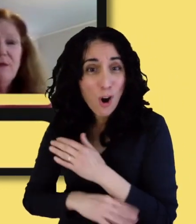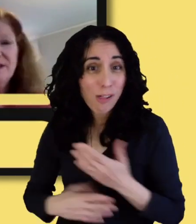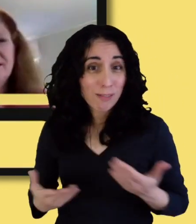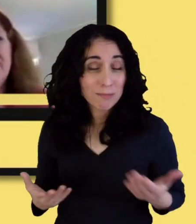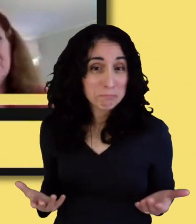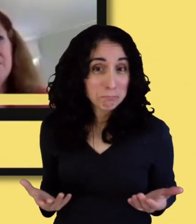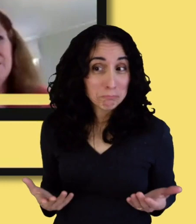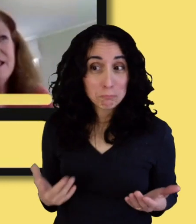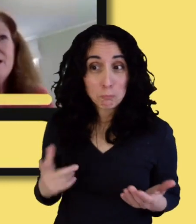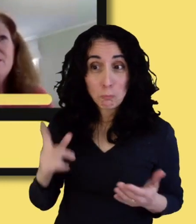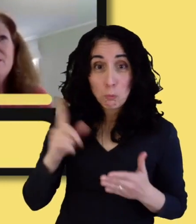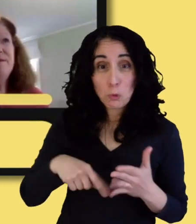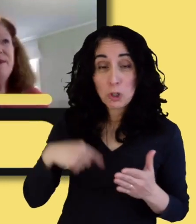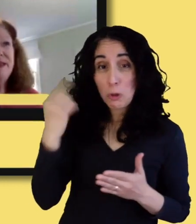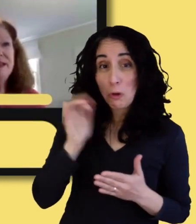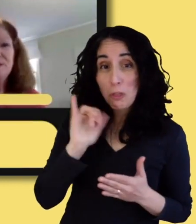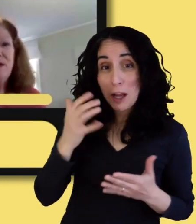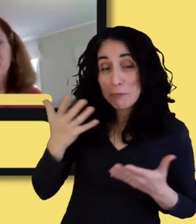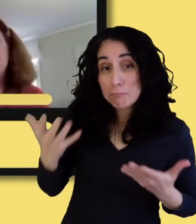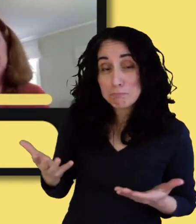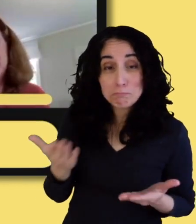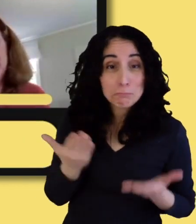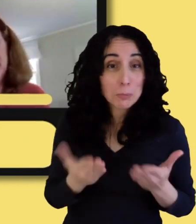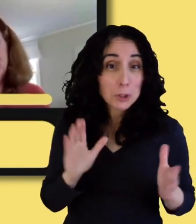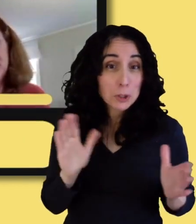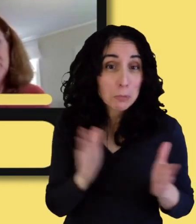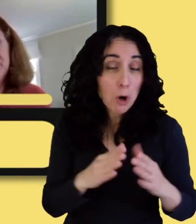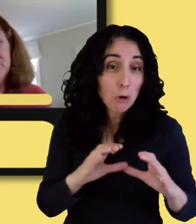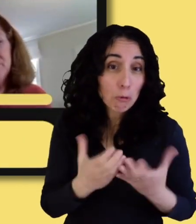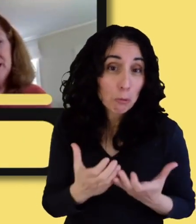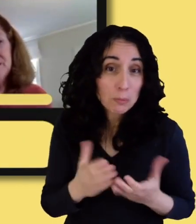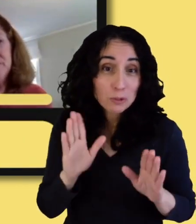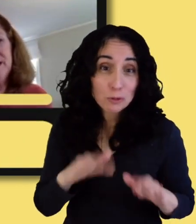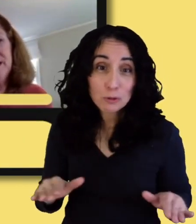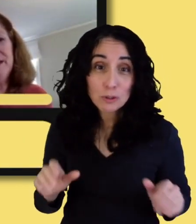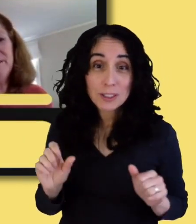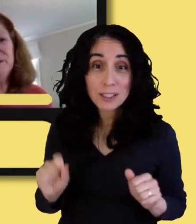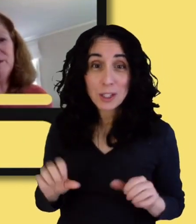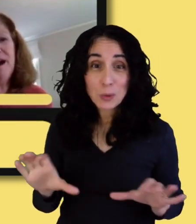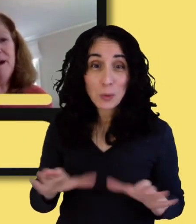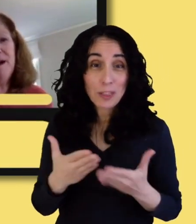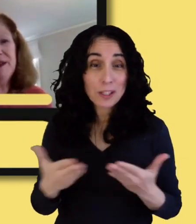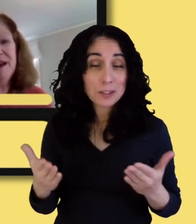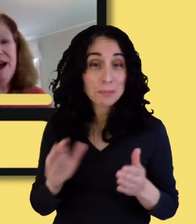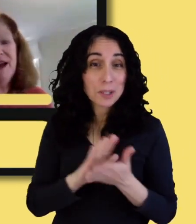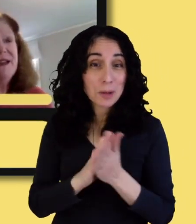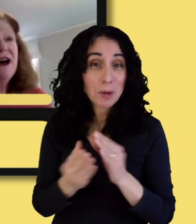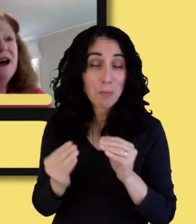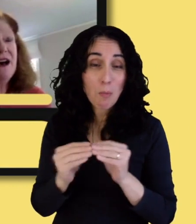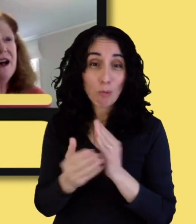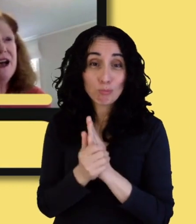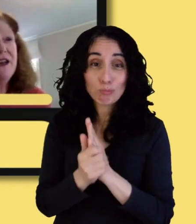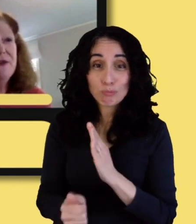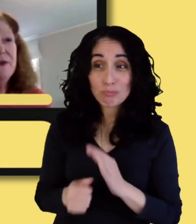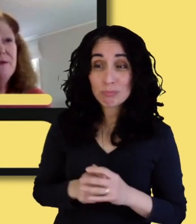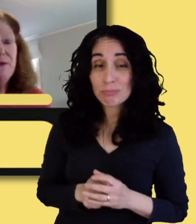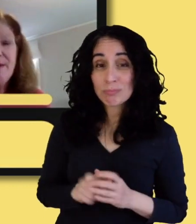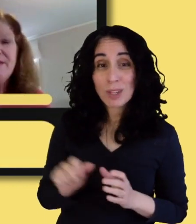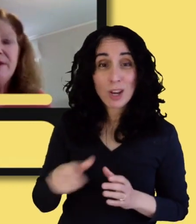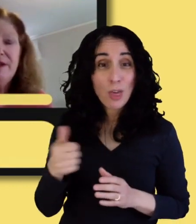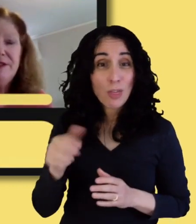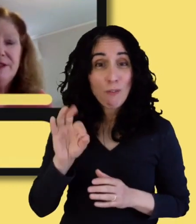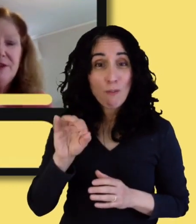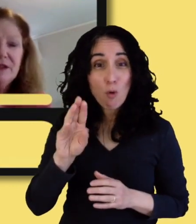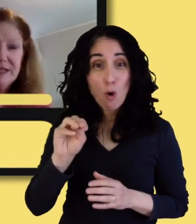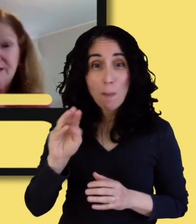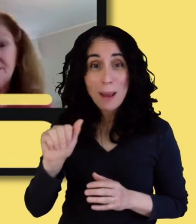And what does that look like? Well, it may be in small groups. My children can do things. They're becoming much more competent on another format